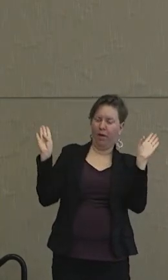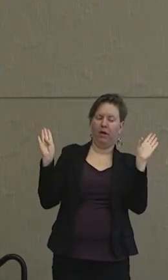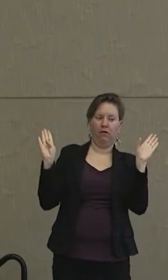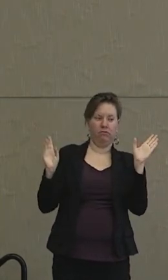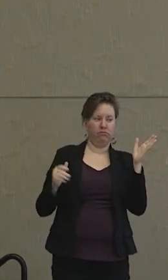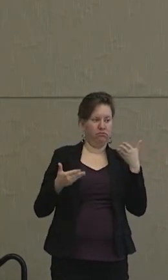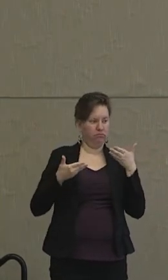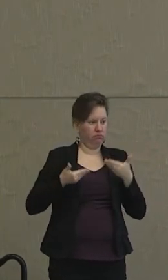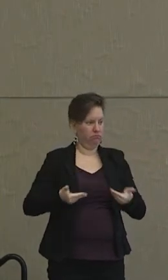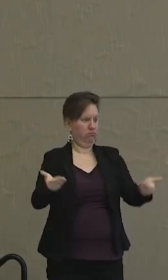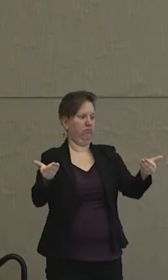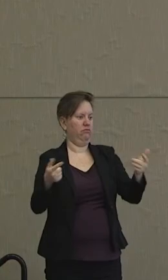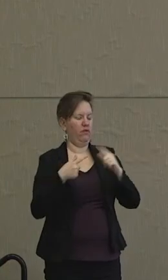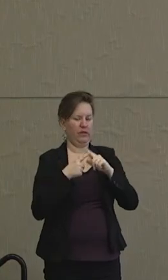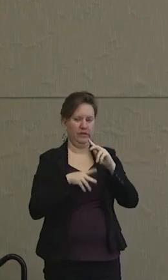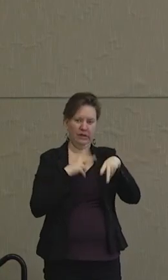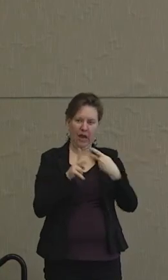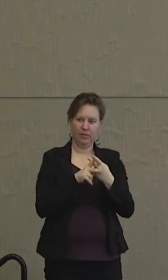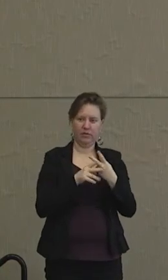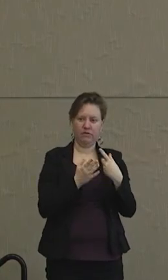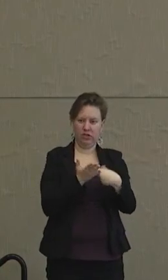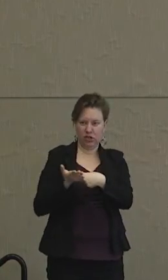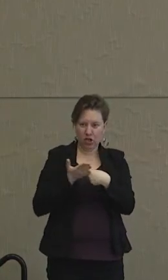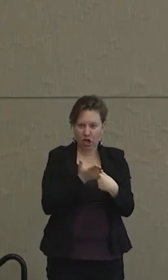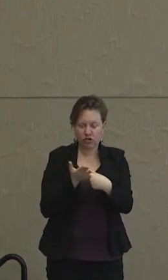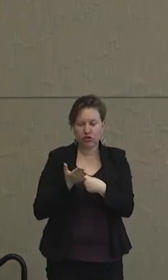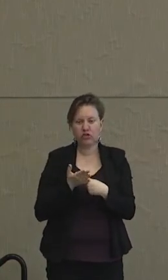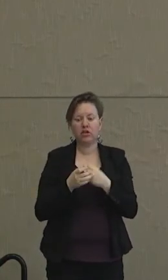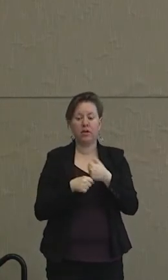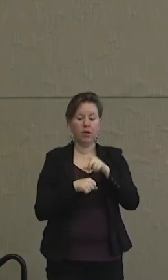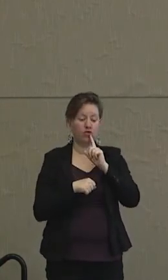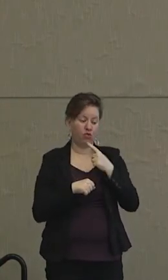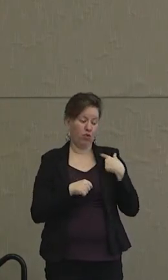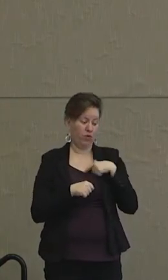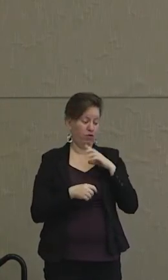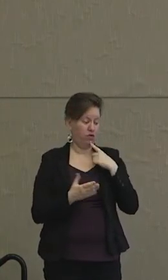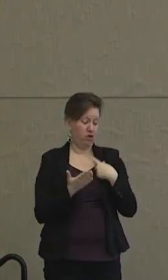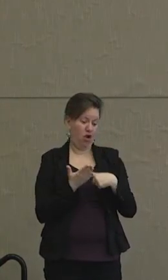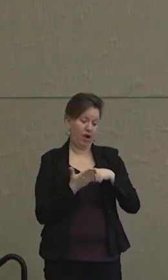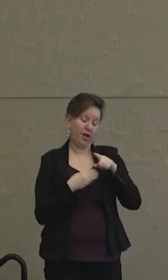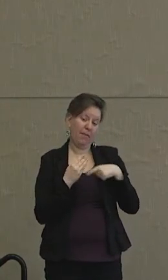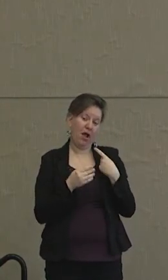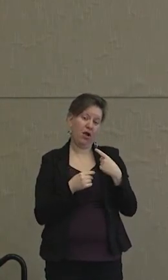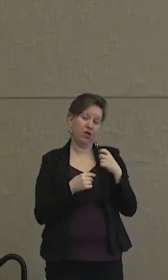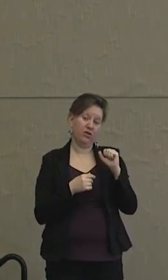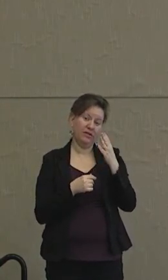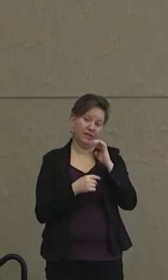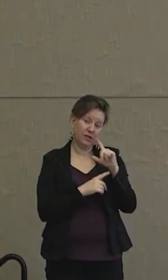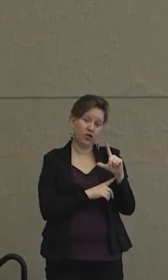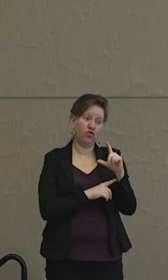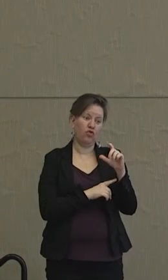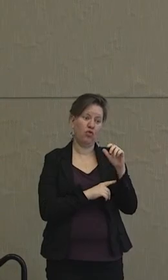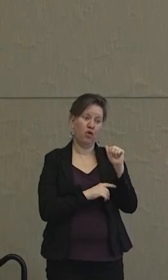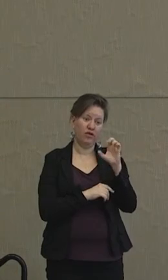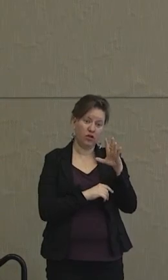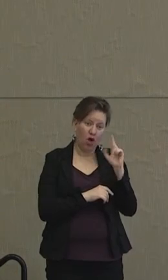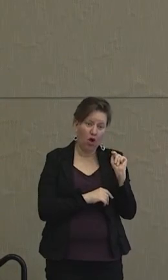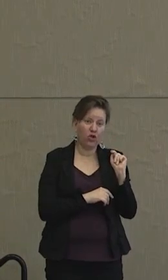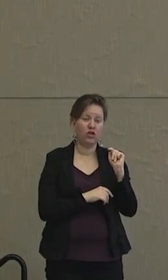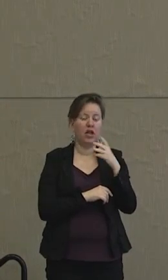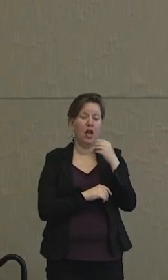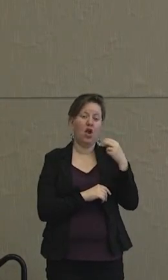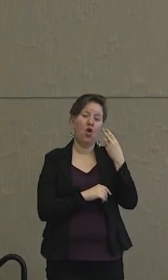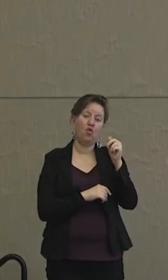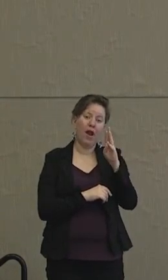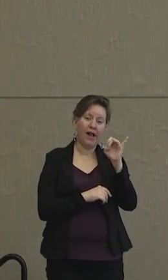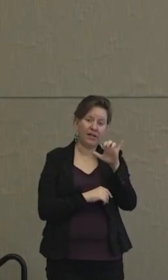of discussions about making sure that when we're talking about sexual assault and sexual harassment, we understand